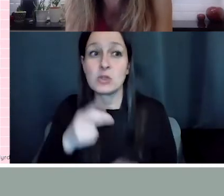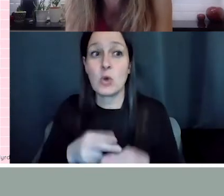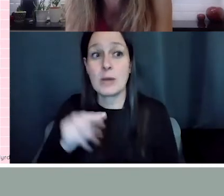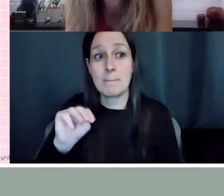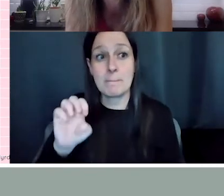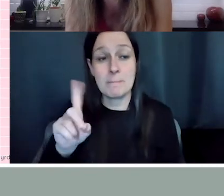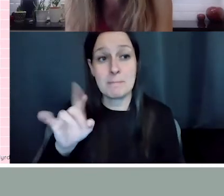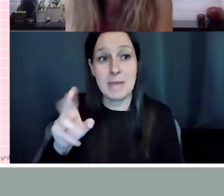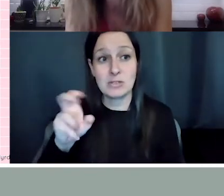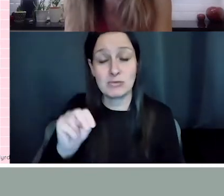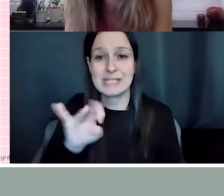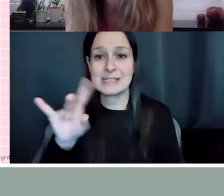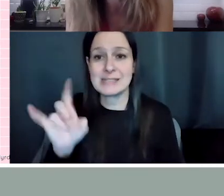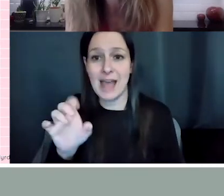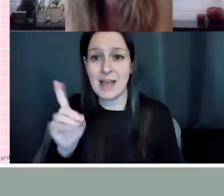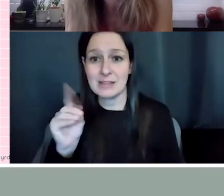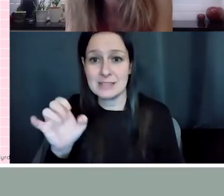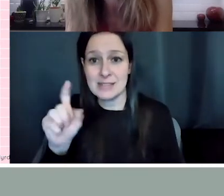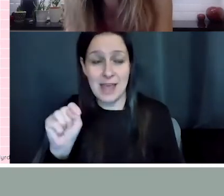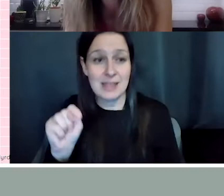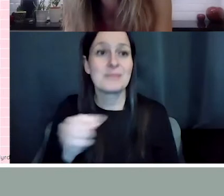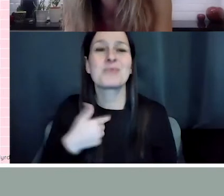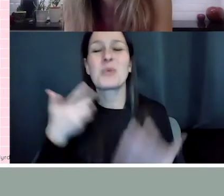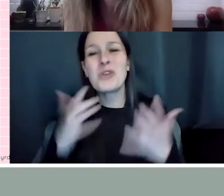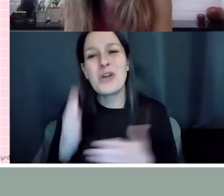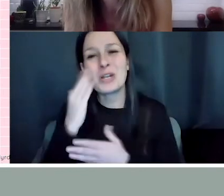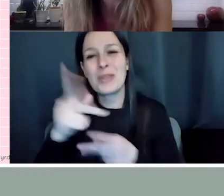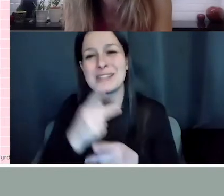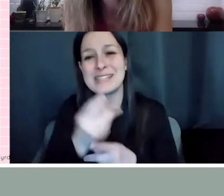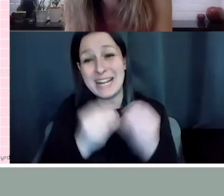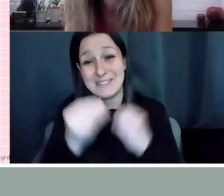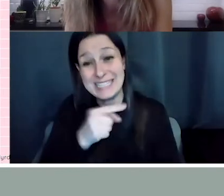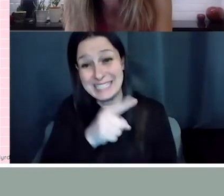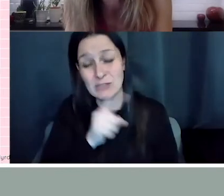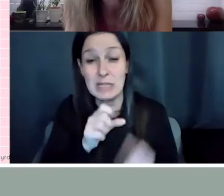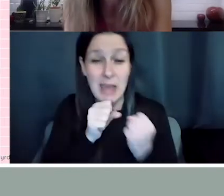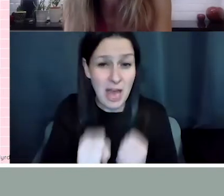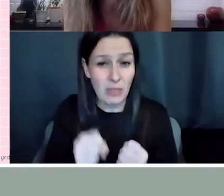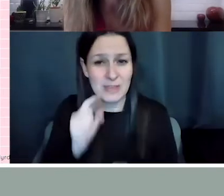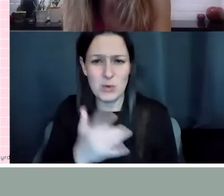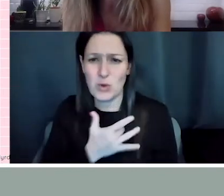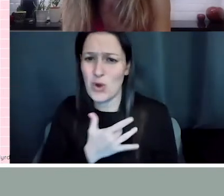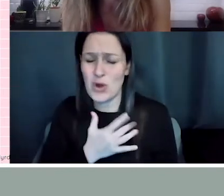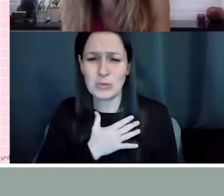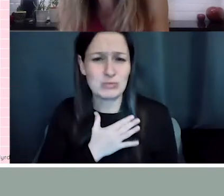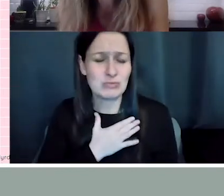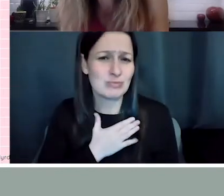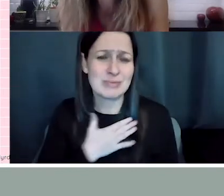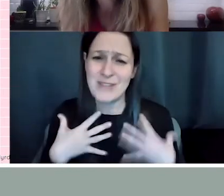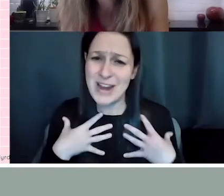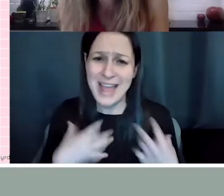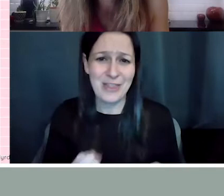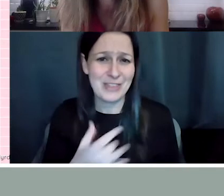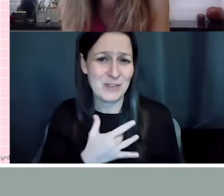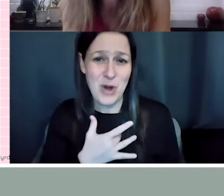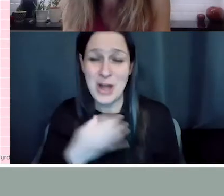Mediterranean style diet. We already know this type of eating is so healthy for our heart, so, and for our